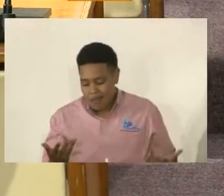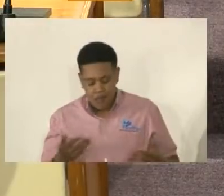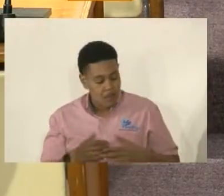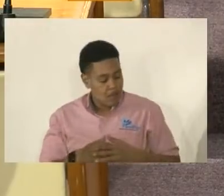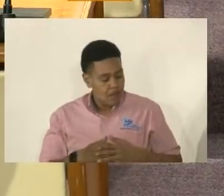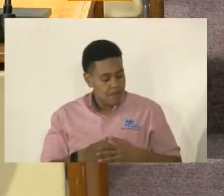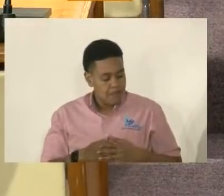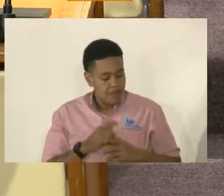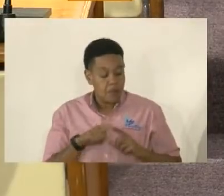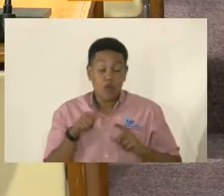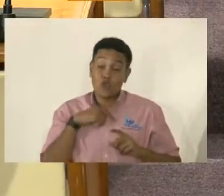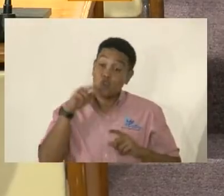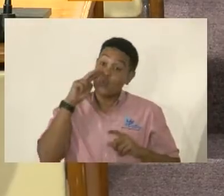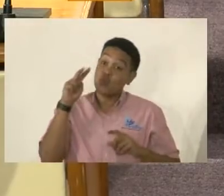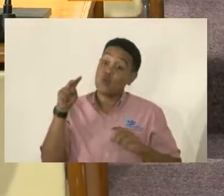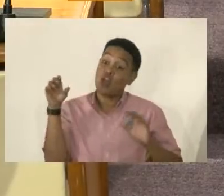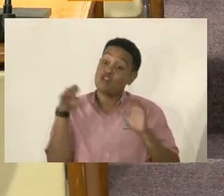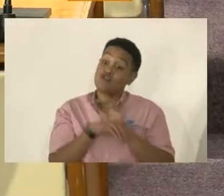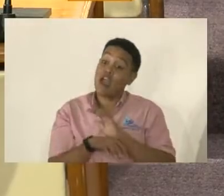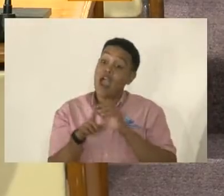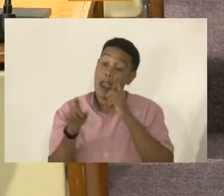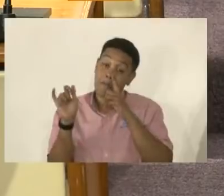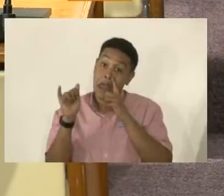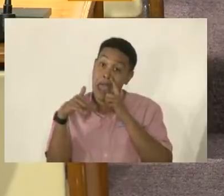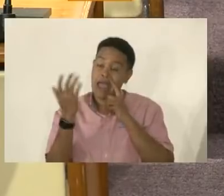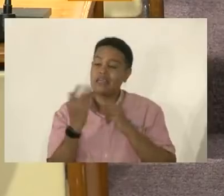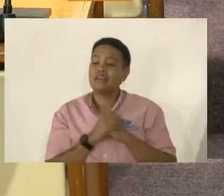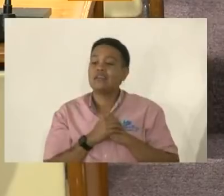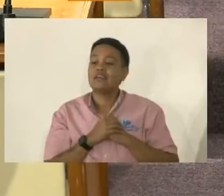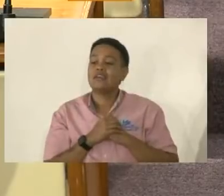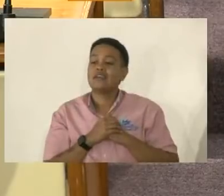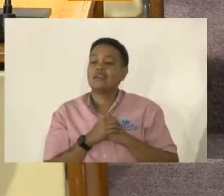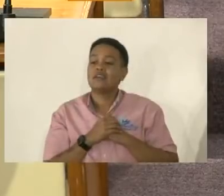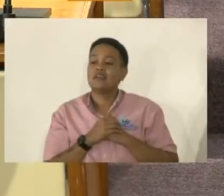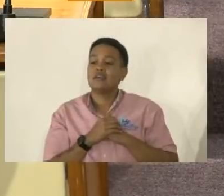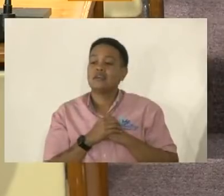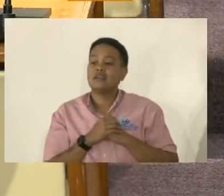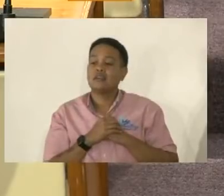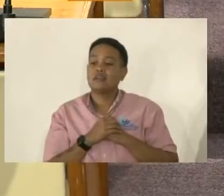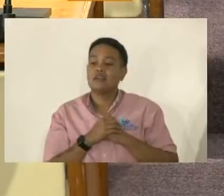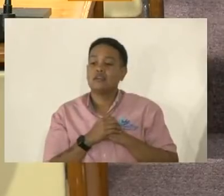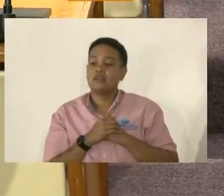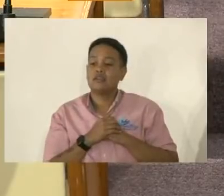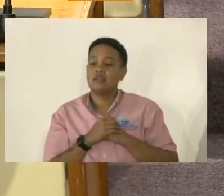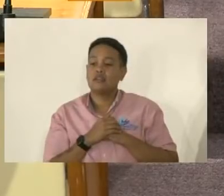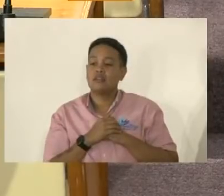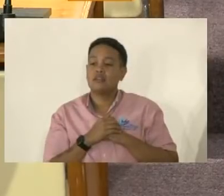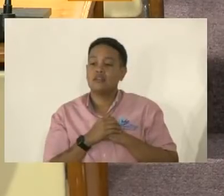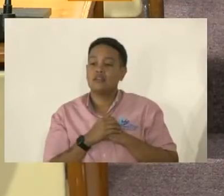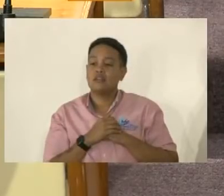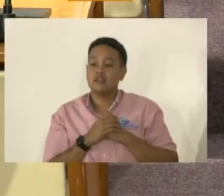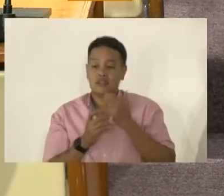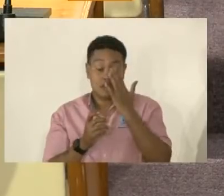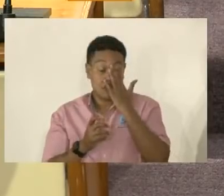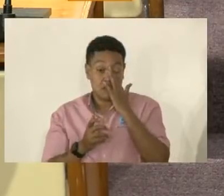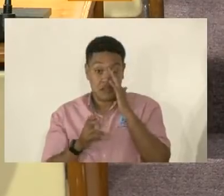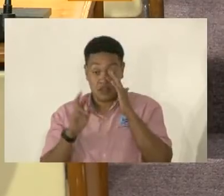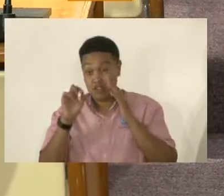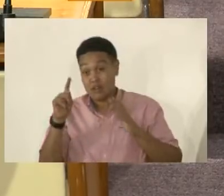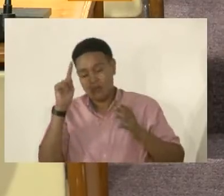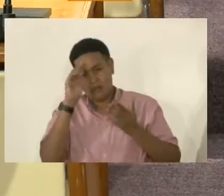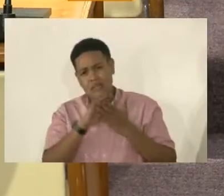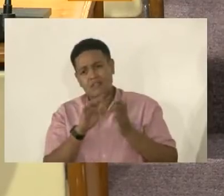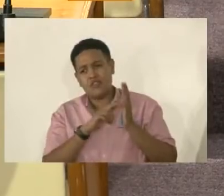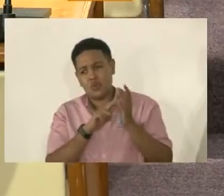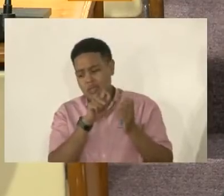However, when you look at crimes like rape, I believe it shows a particular route to dealing